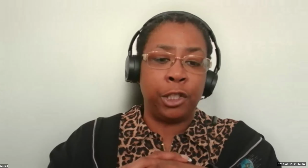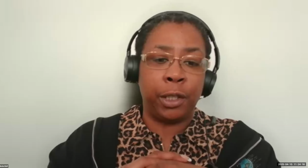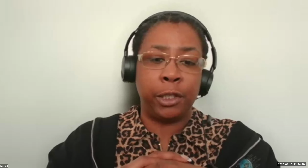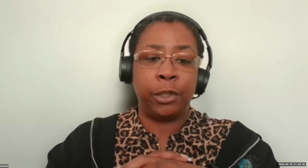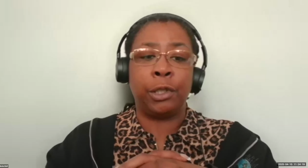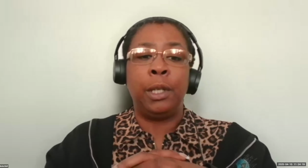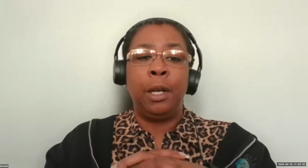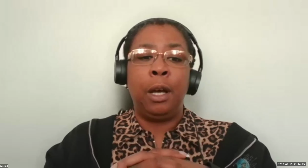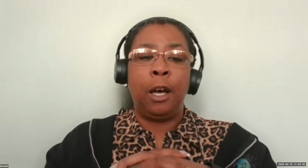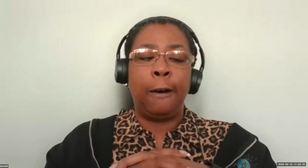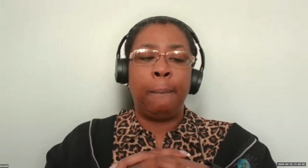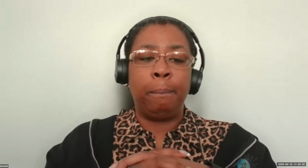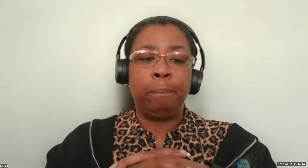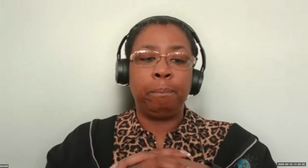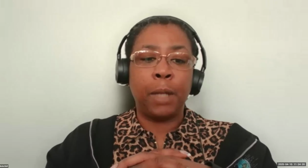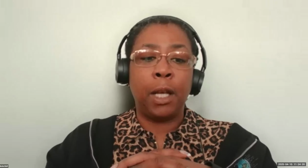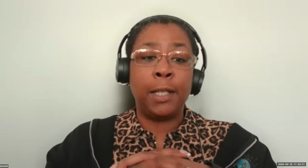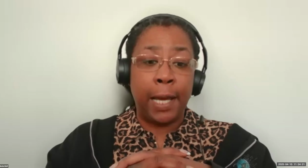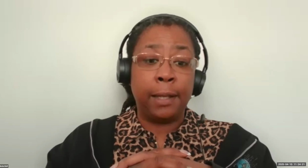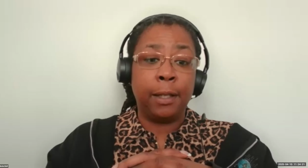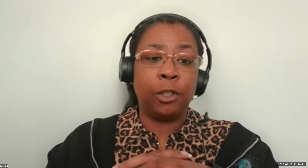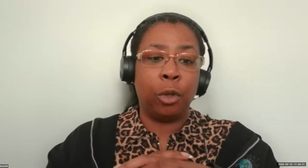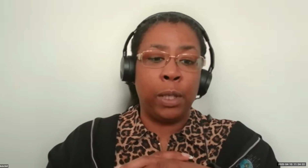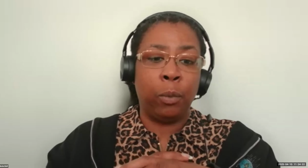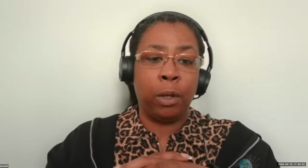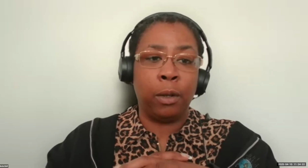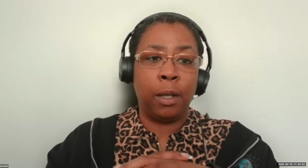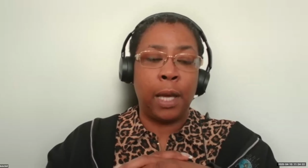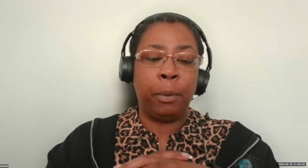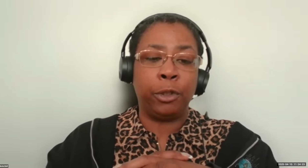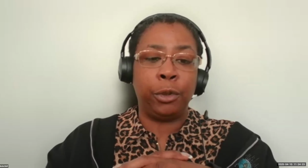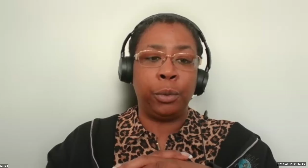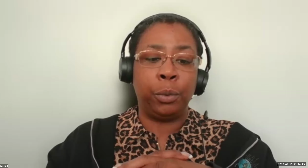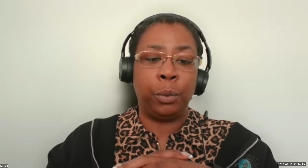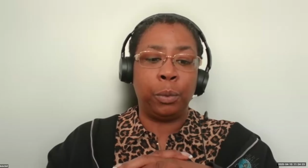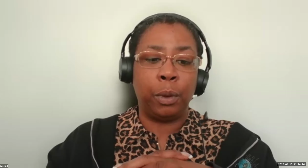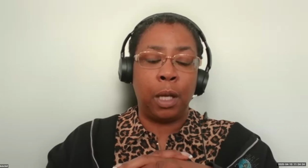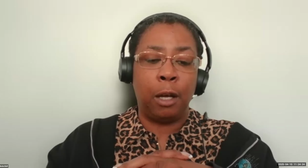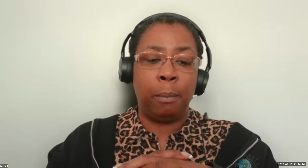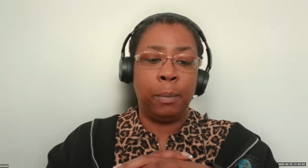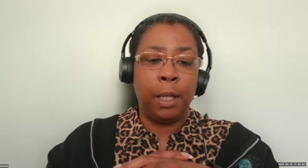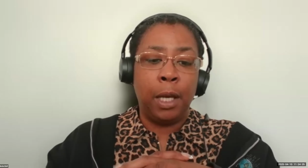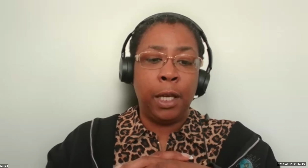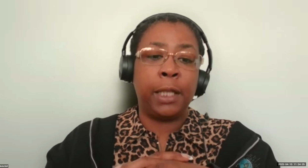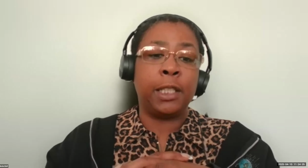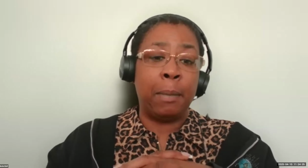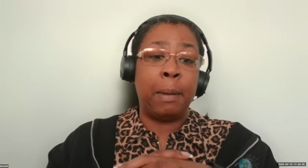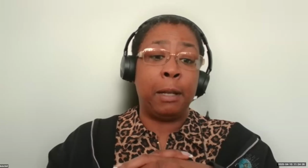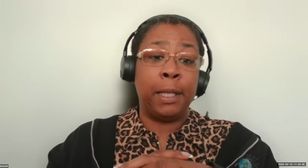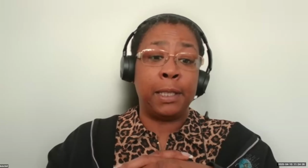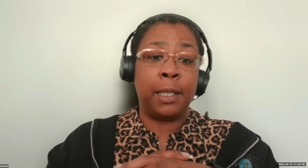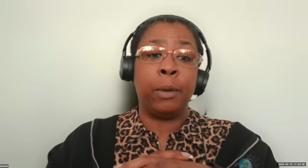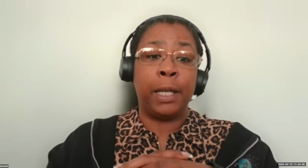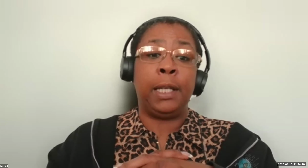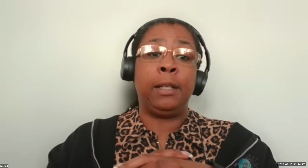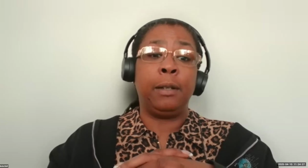were paying the legislators a day. And so we were able to get the same